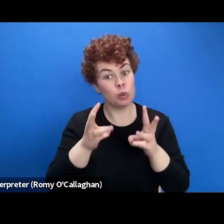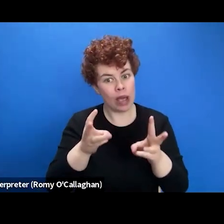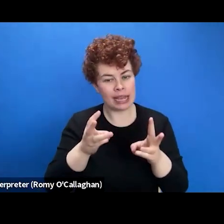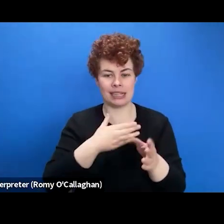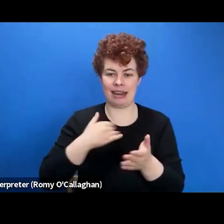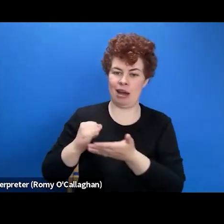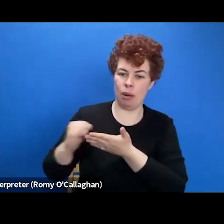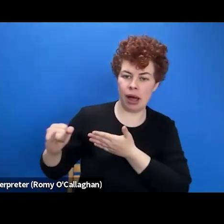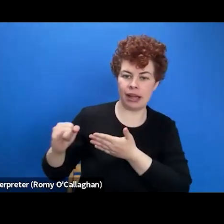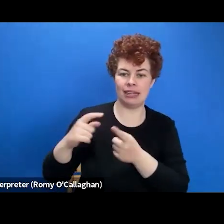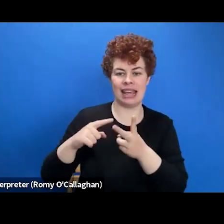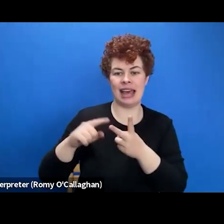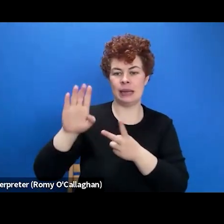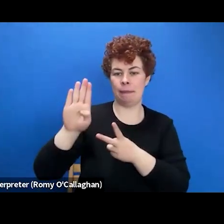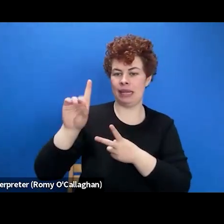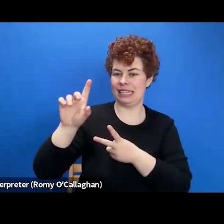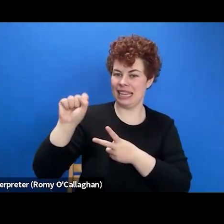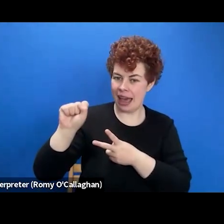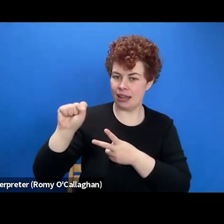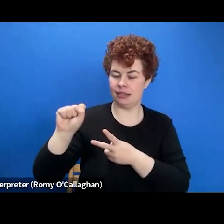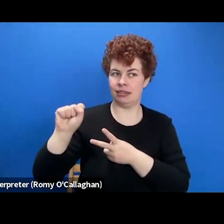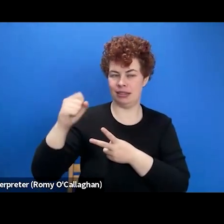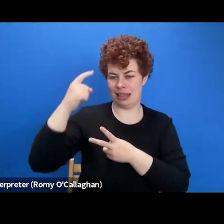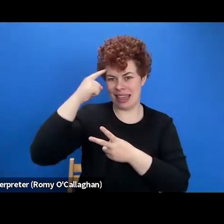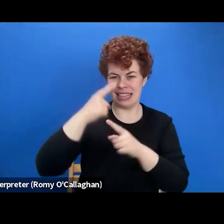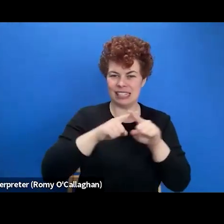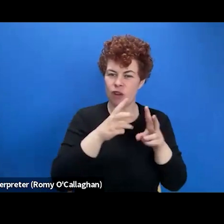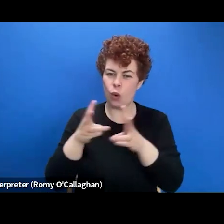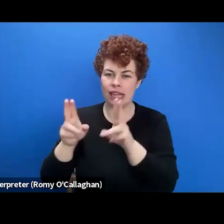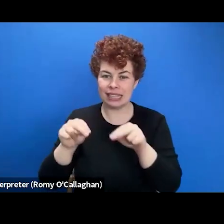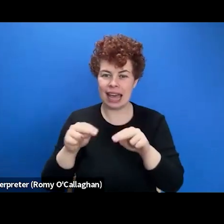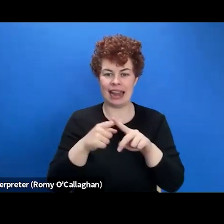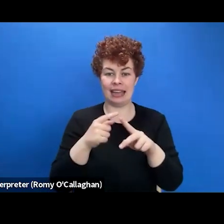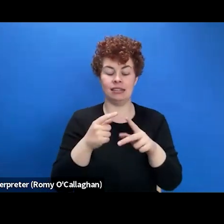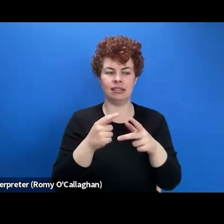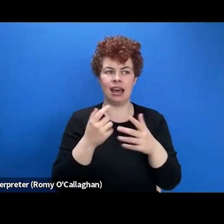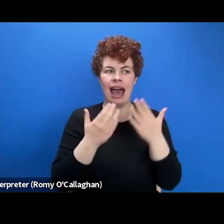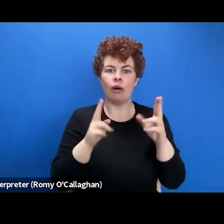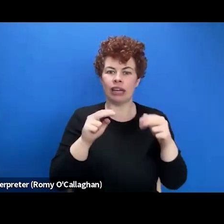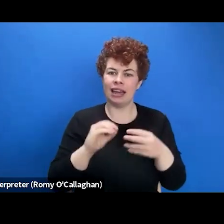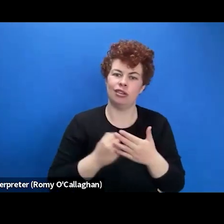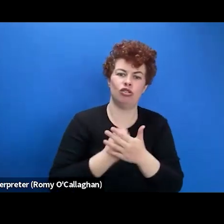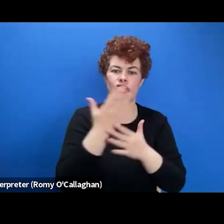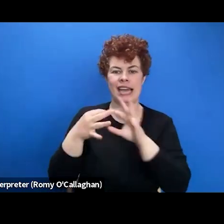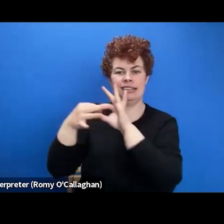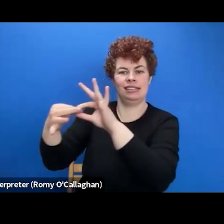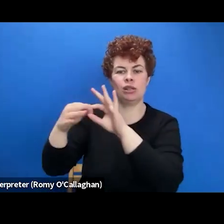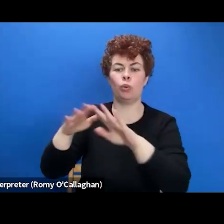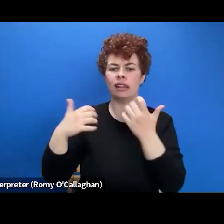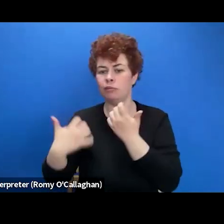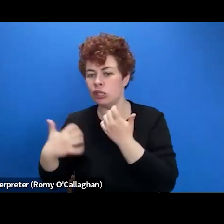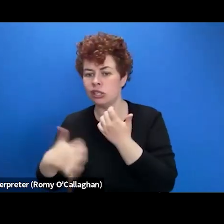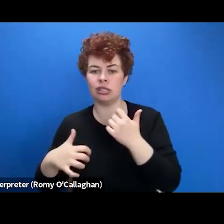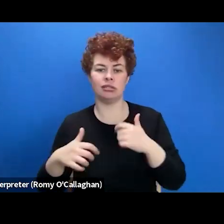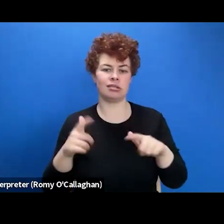and BDS kind of integrates with all sorts of other things that are really about a flourishing of connection and relationships with musicians, with